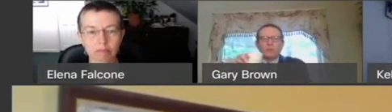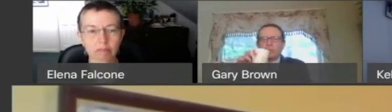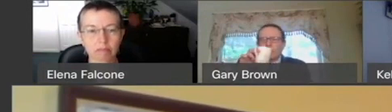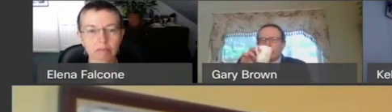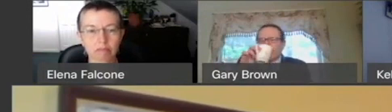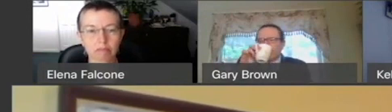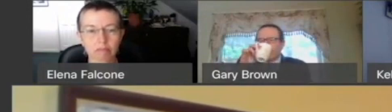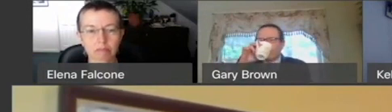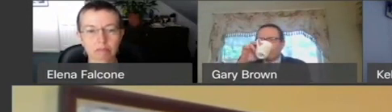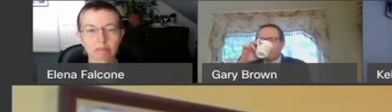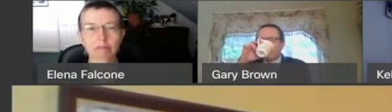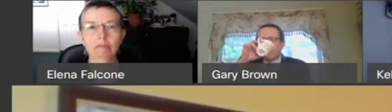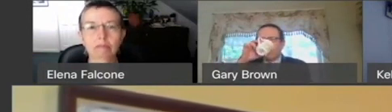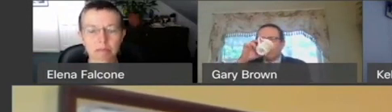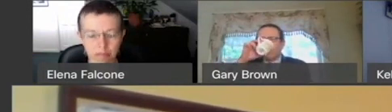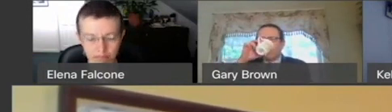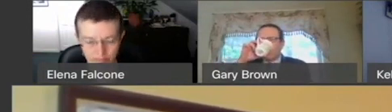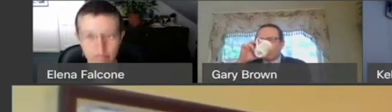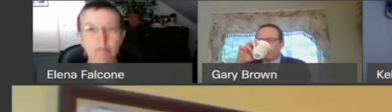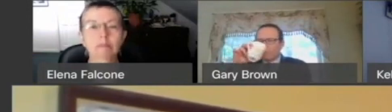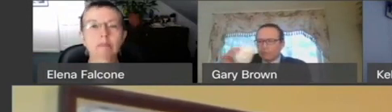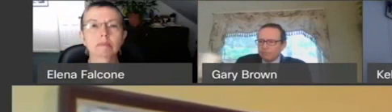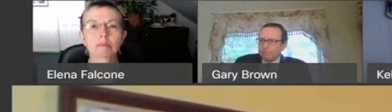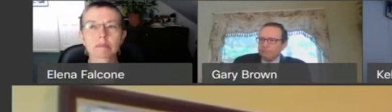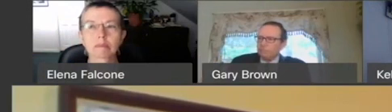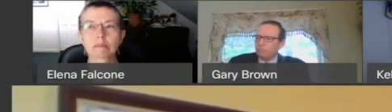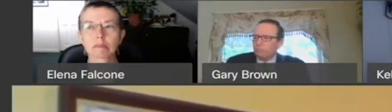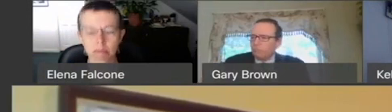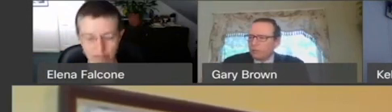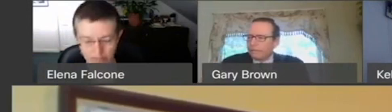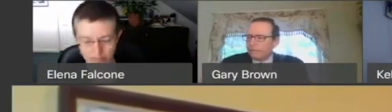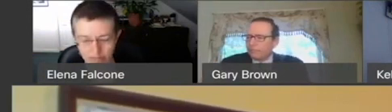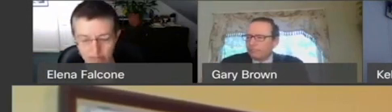of what is the safest thing for you and your family.